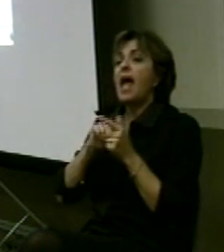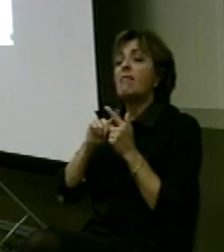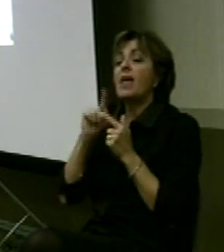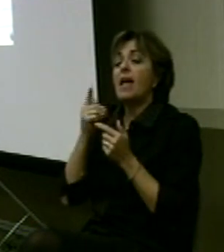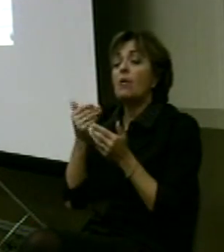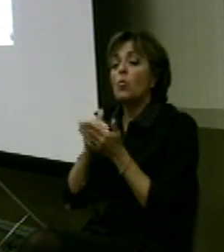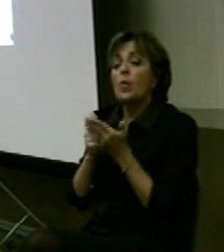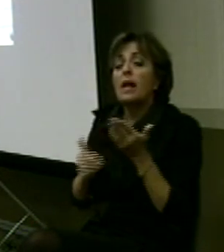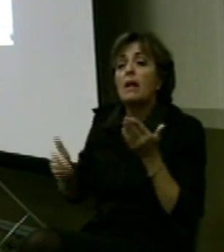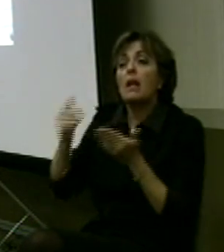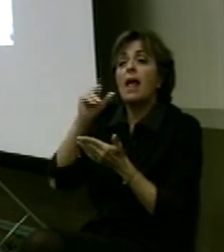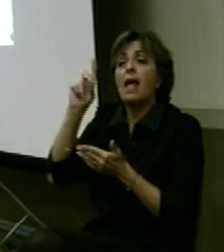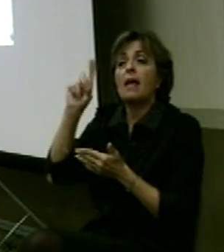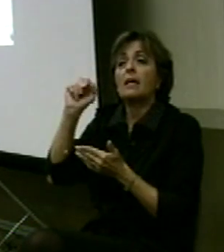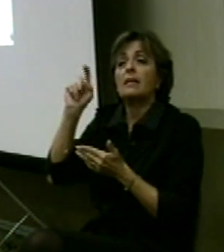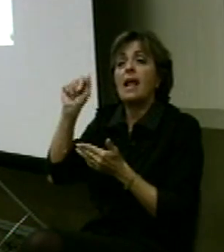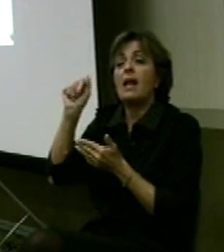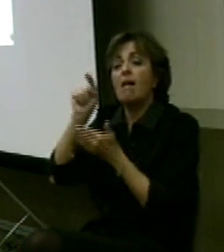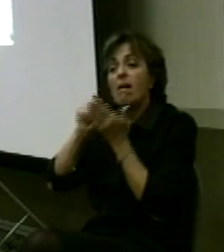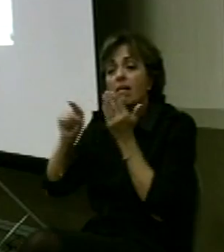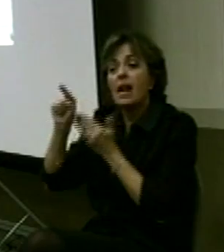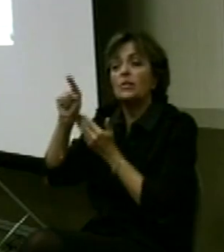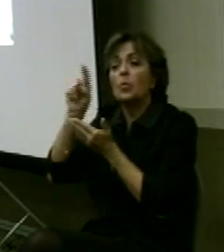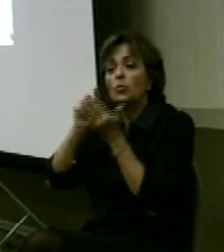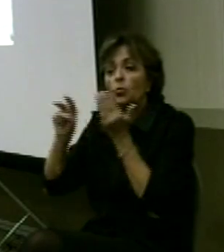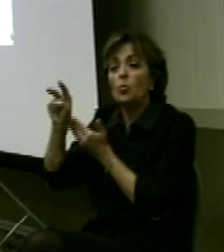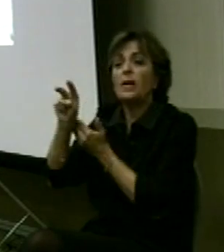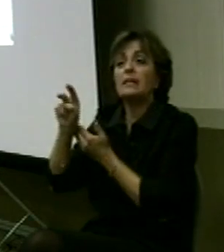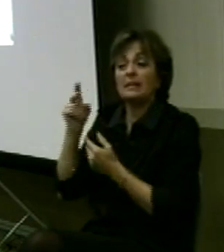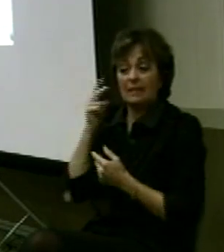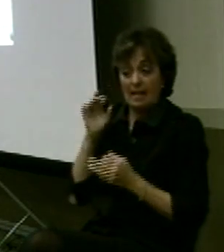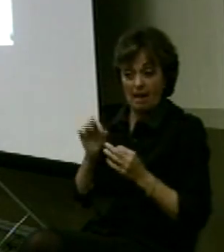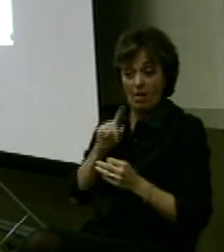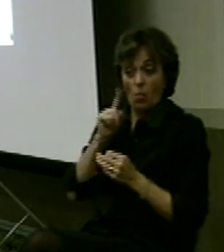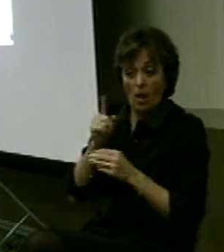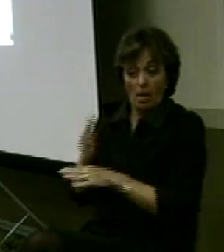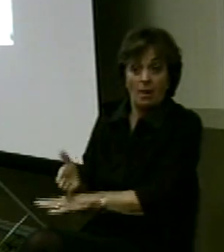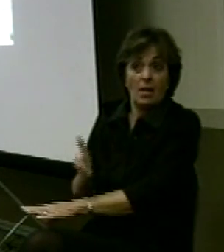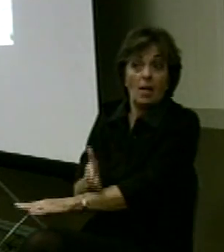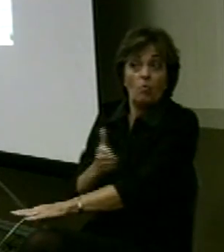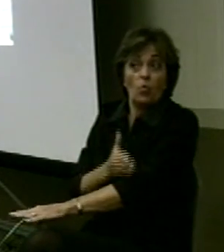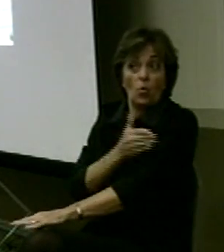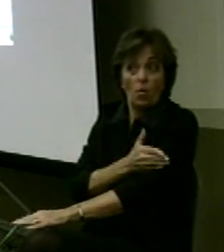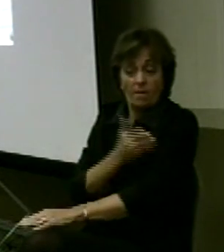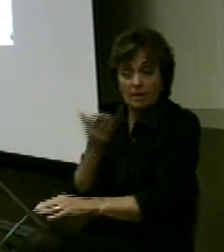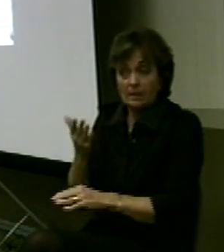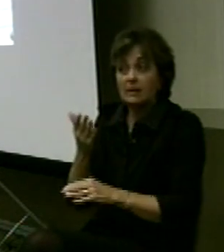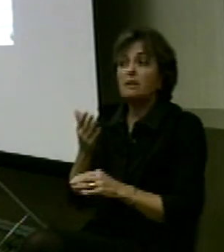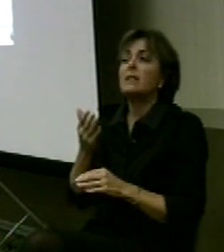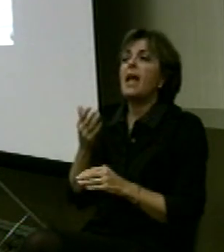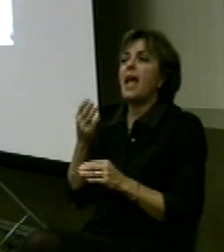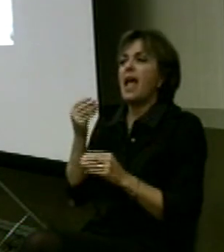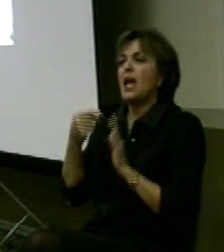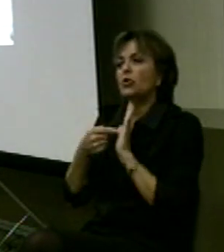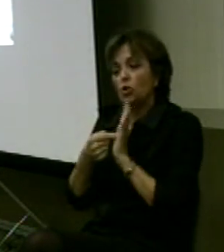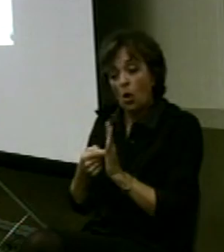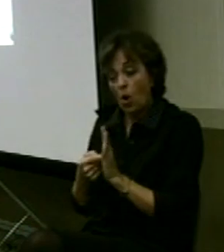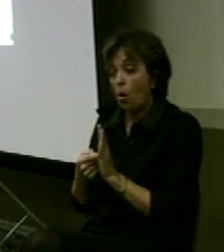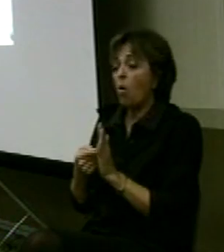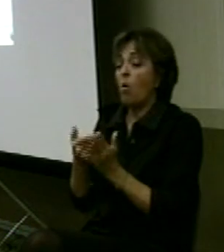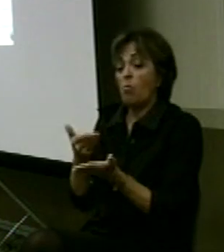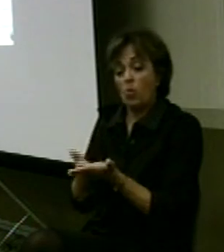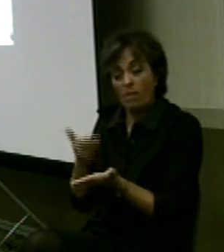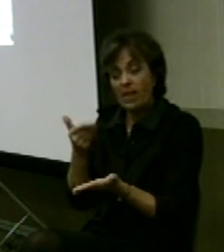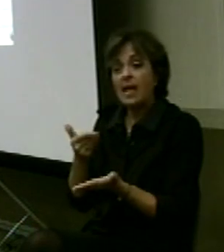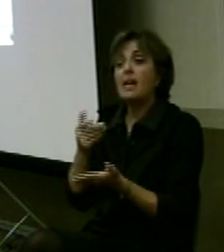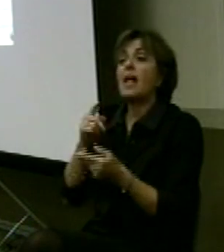then recollect data a week later, 2 weeks later, see if it really is making an improvement, and we can